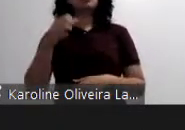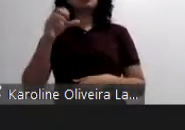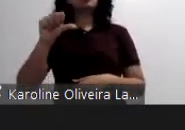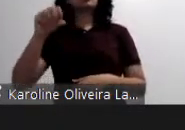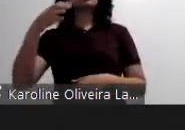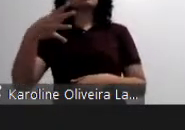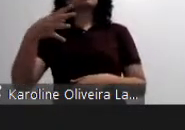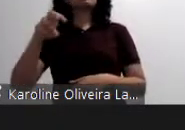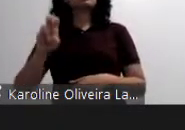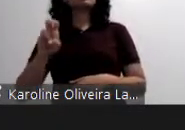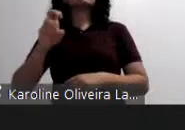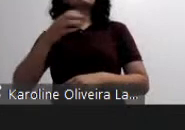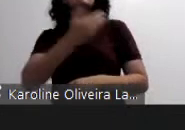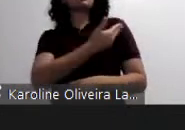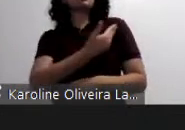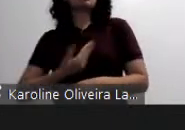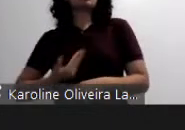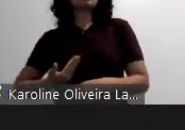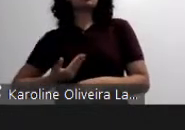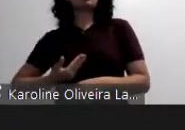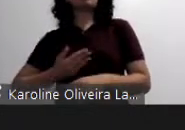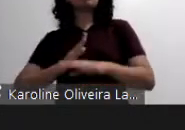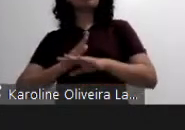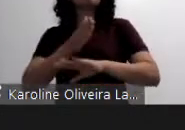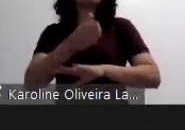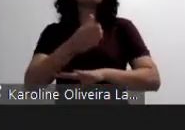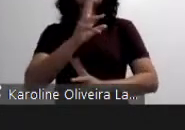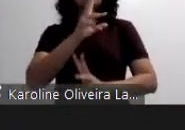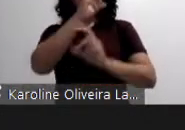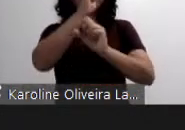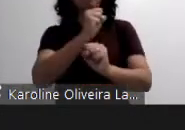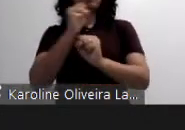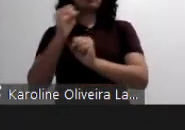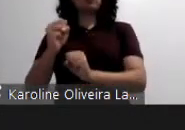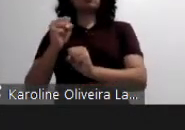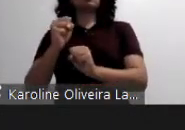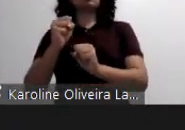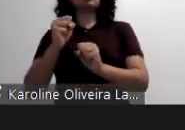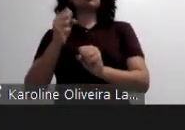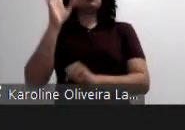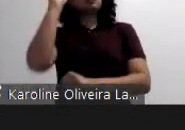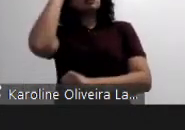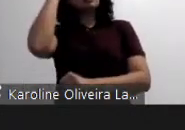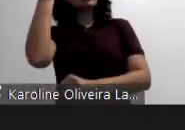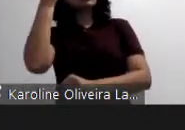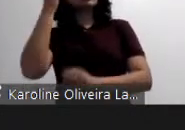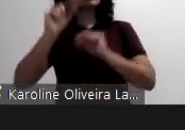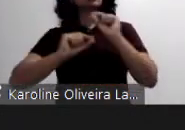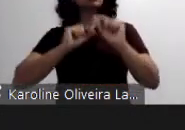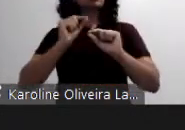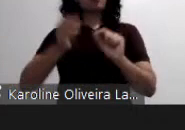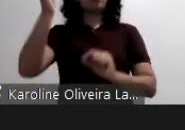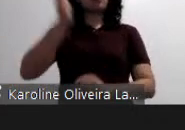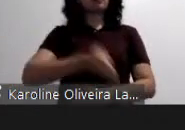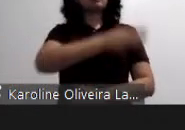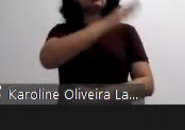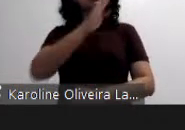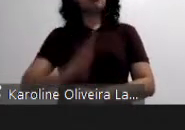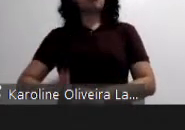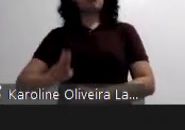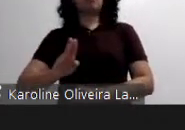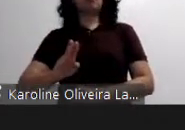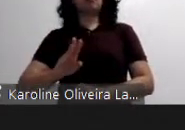But the drawings, as I'm going to show you, shows a very fine integration with the urban fabric, but also